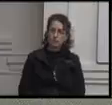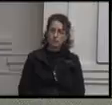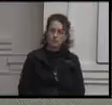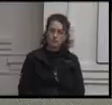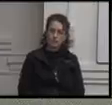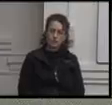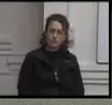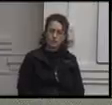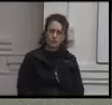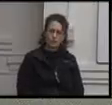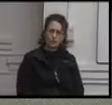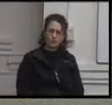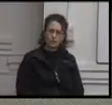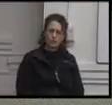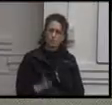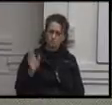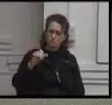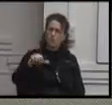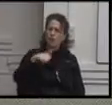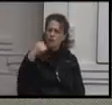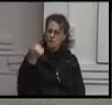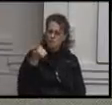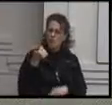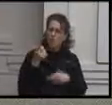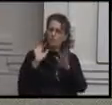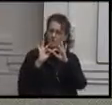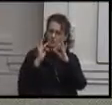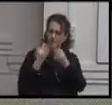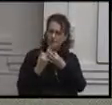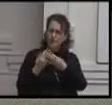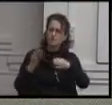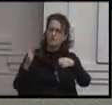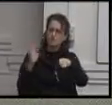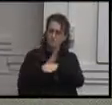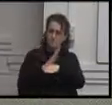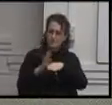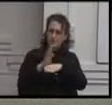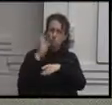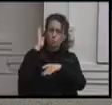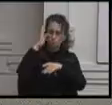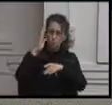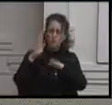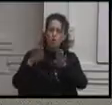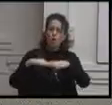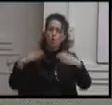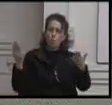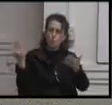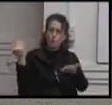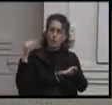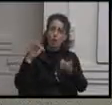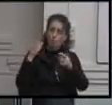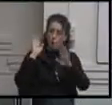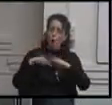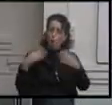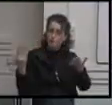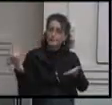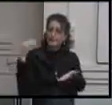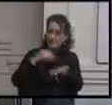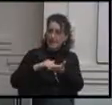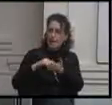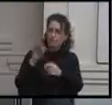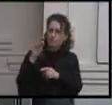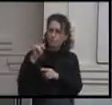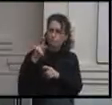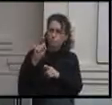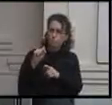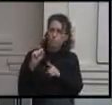well? Excuse me? There's another business, family business, Yes. that's reopened in the Brooks House. How's it going? It's going really well. We're